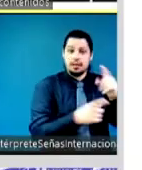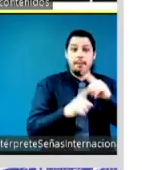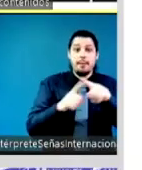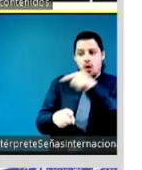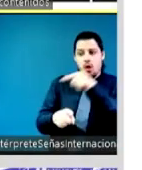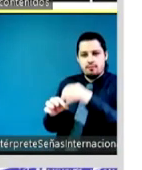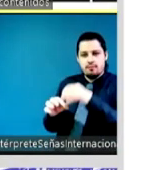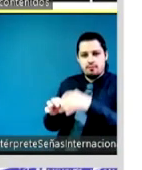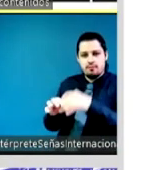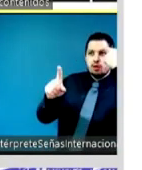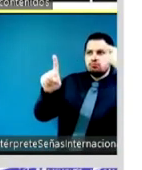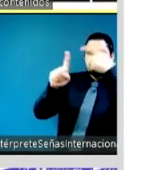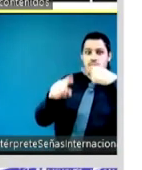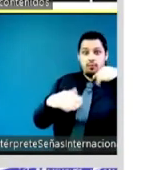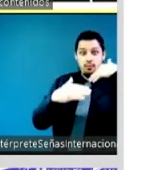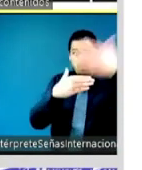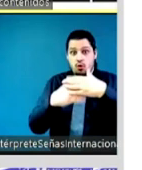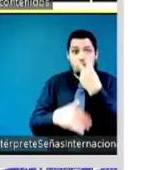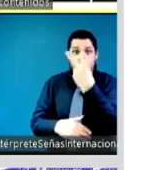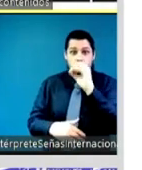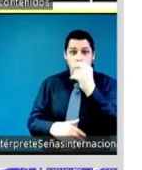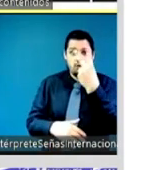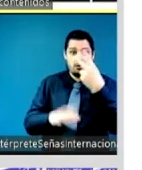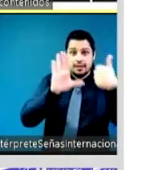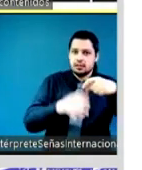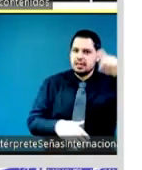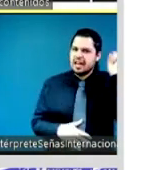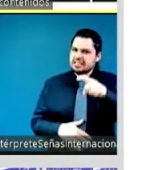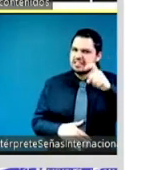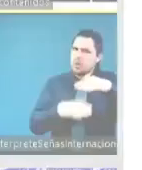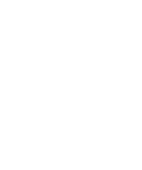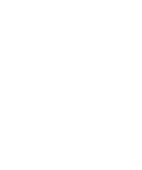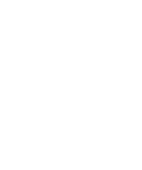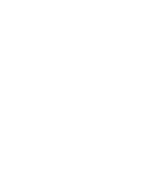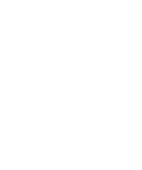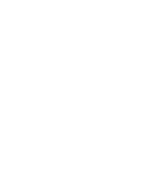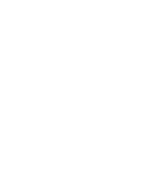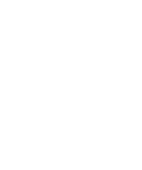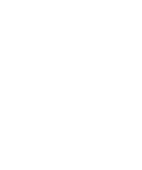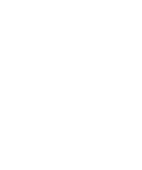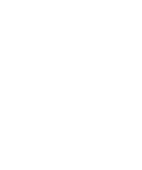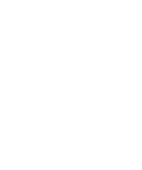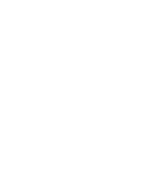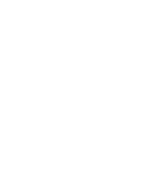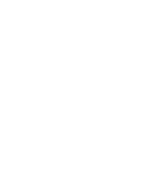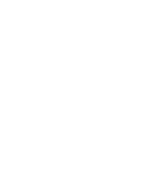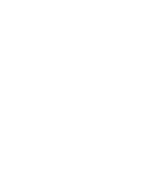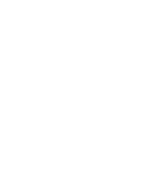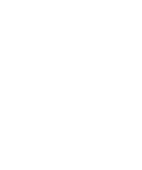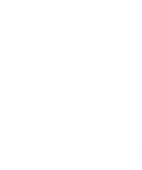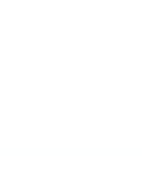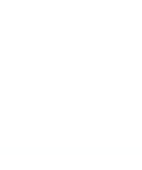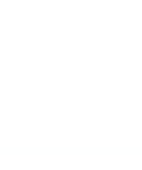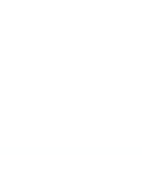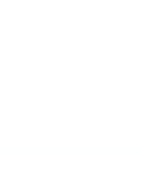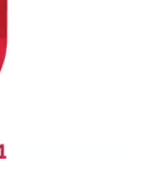rate of funding from all sectors committed to feminist and women's led organizations, fund groups, activists, and movements in